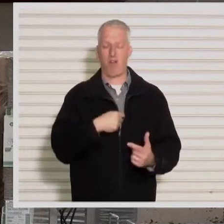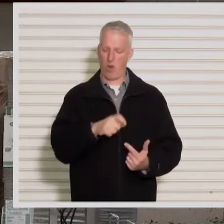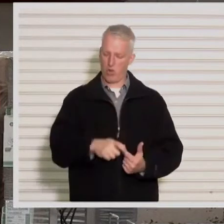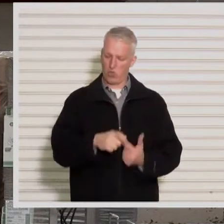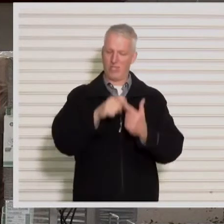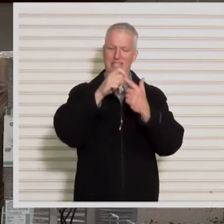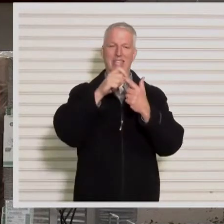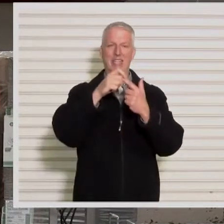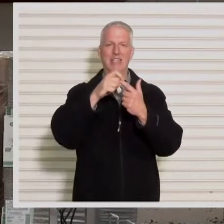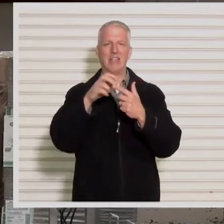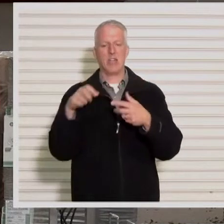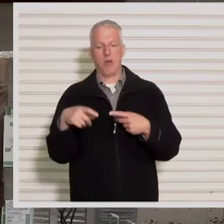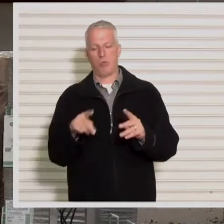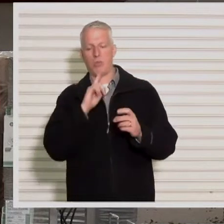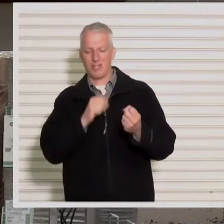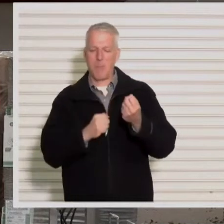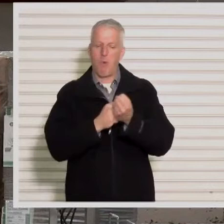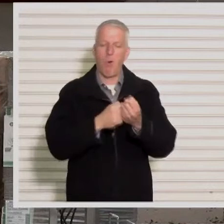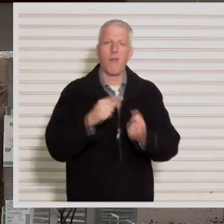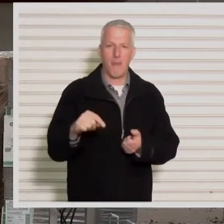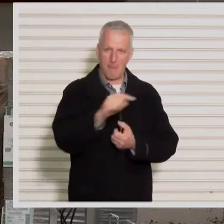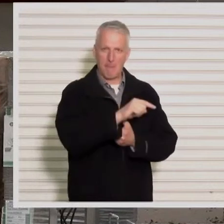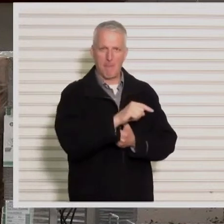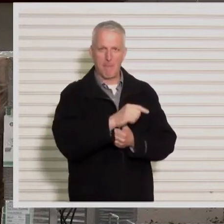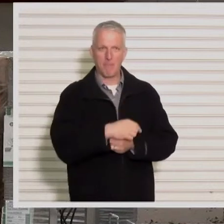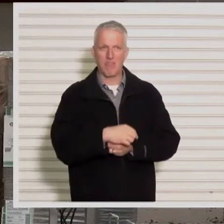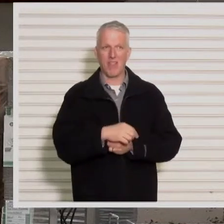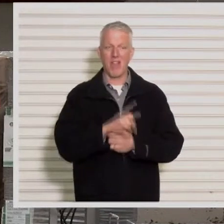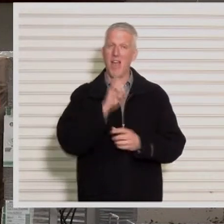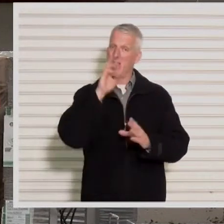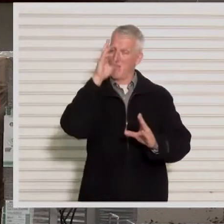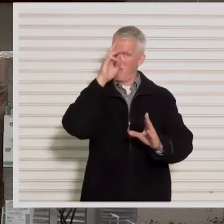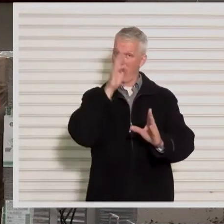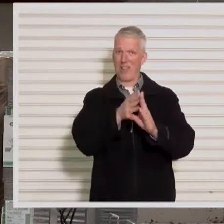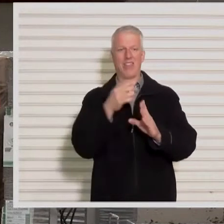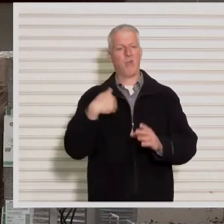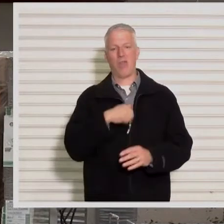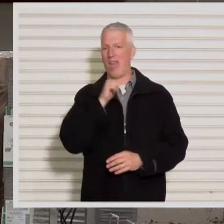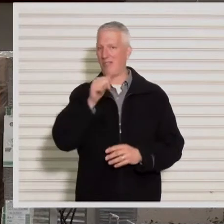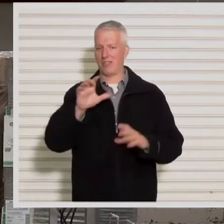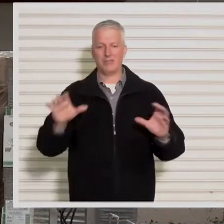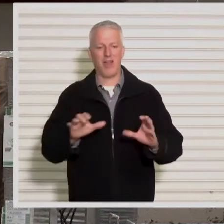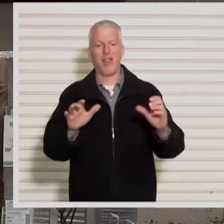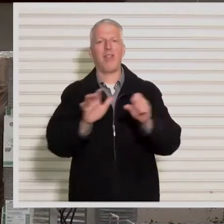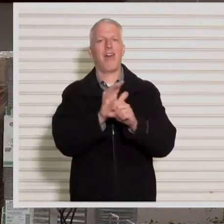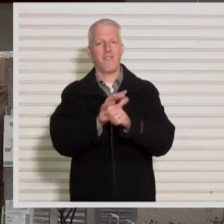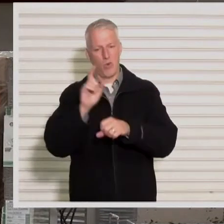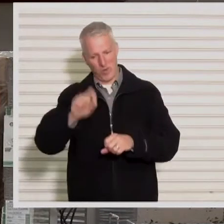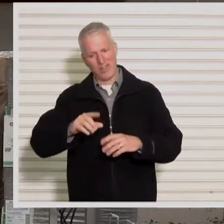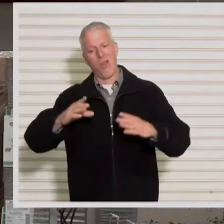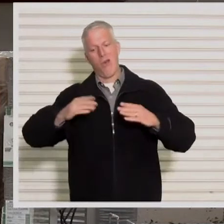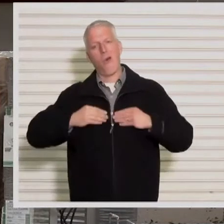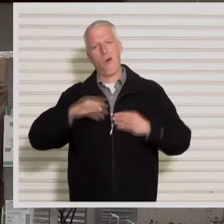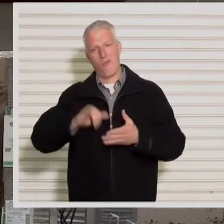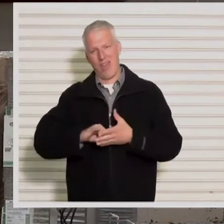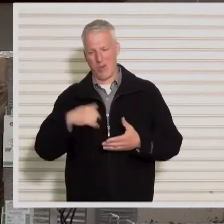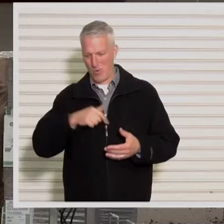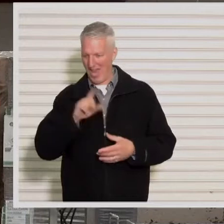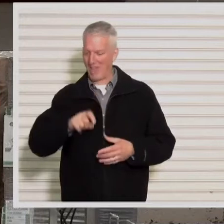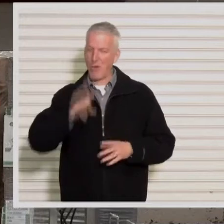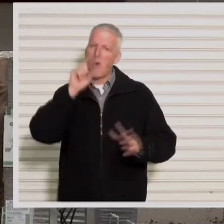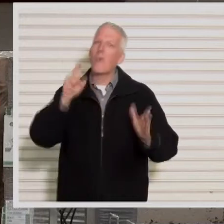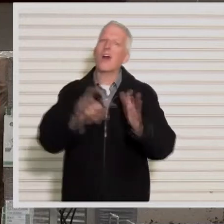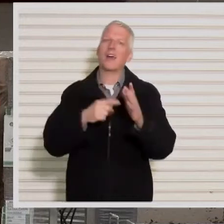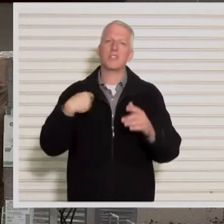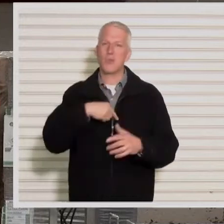more and do better to support them. And frankly, we haven't done enough, and we have to own that. We have to recognize that